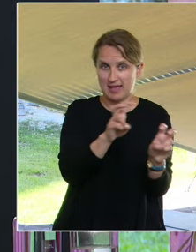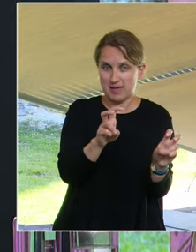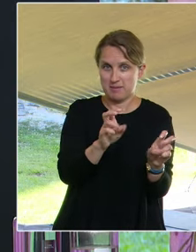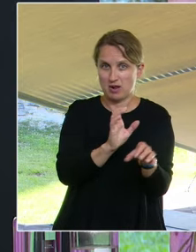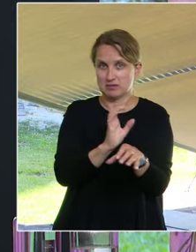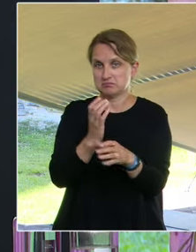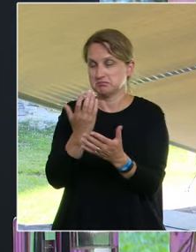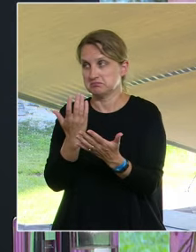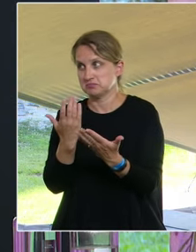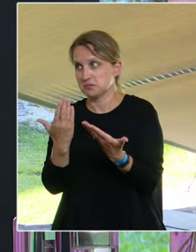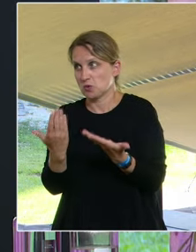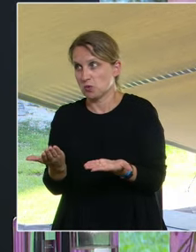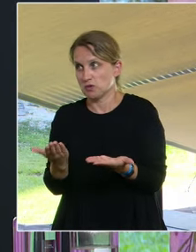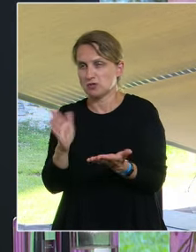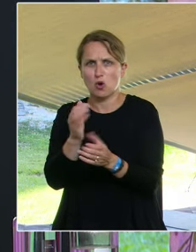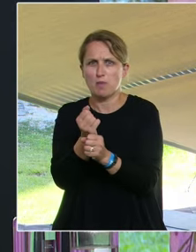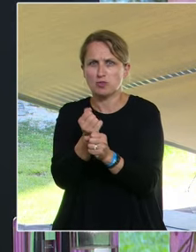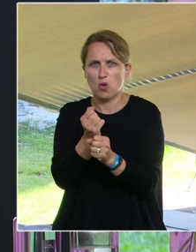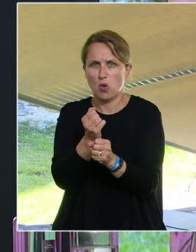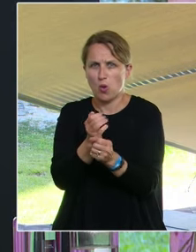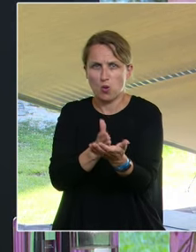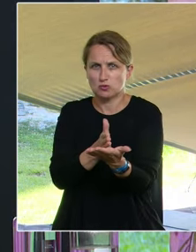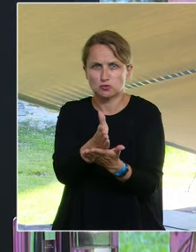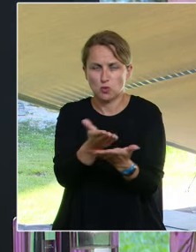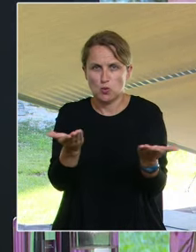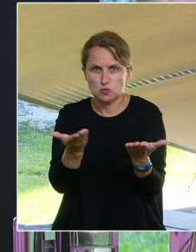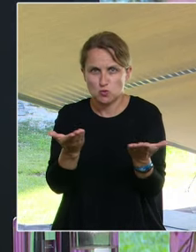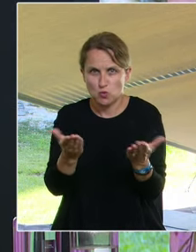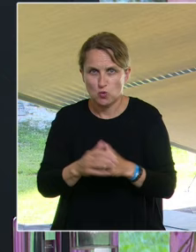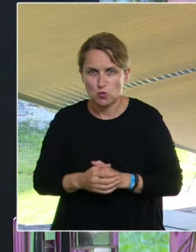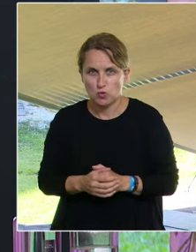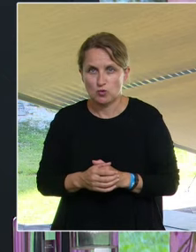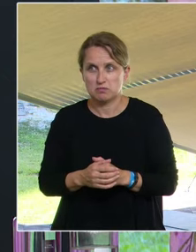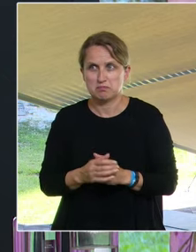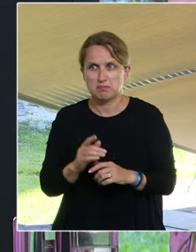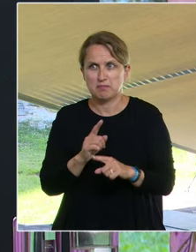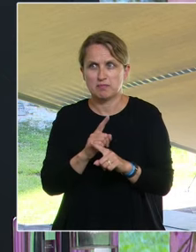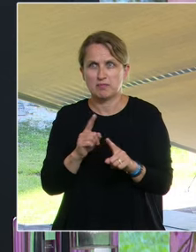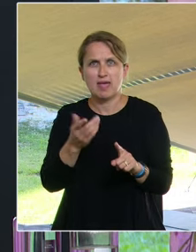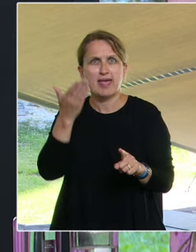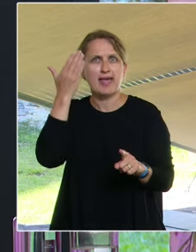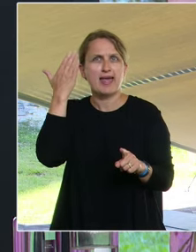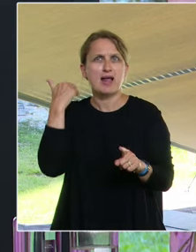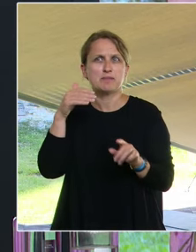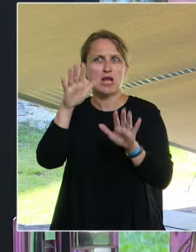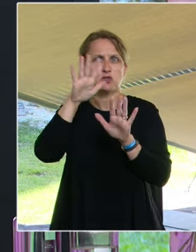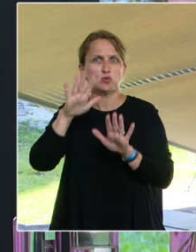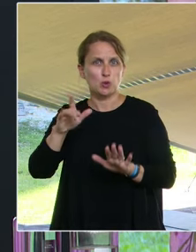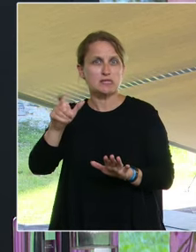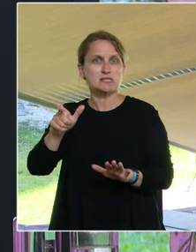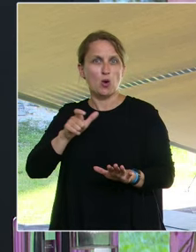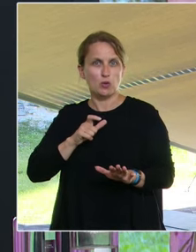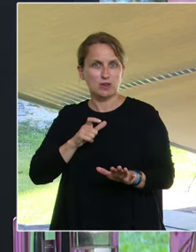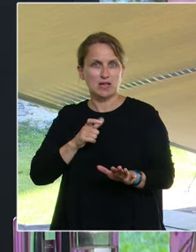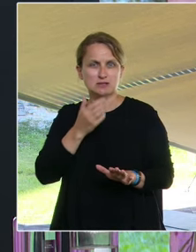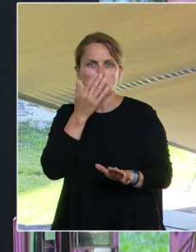manufacturing, but where is like your work going about? Not so long time ago, I think last autumn, you told me a few